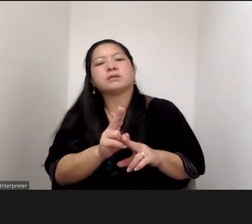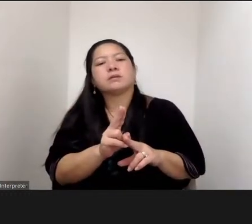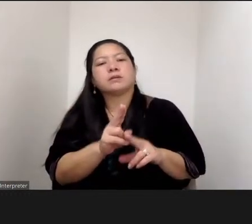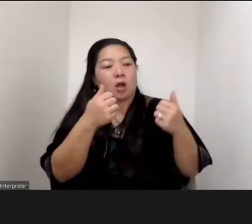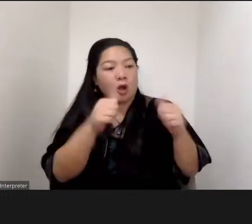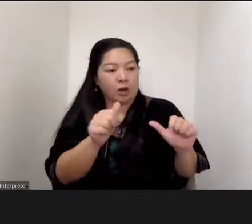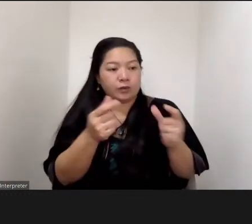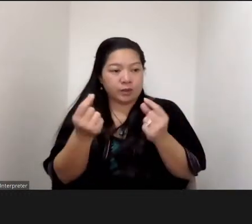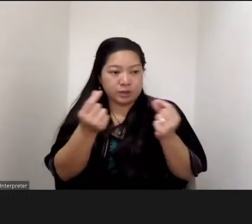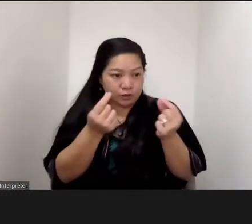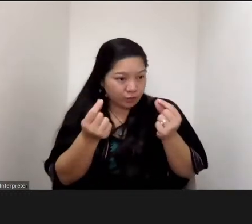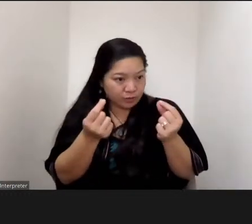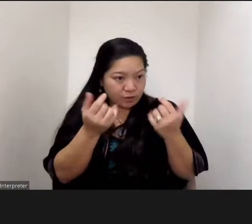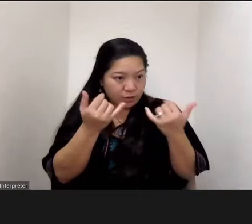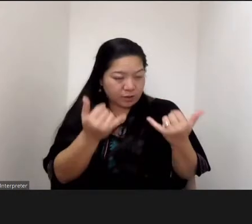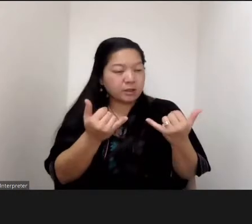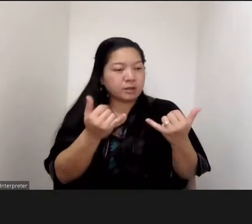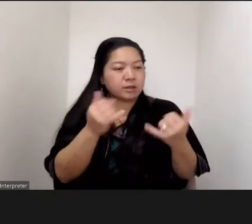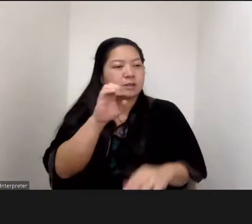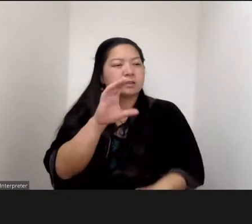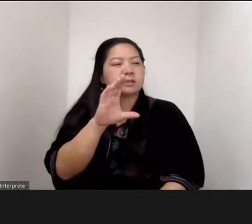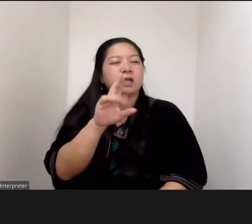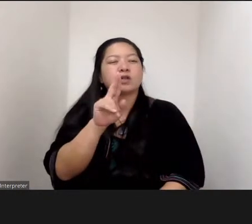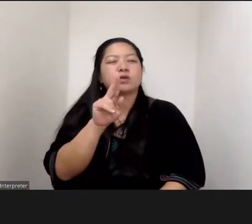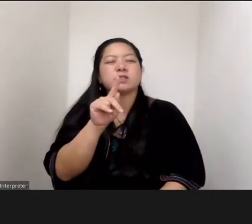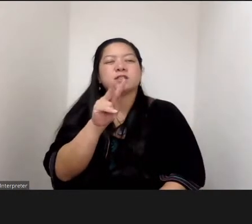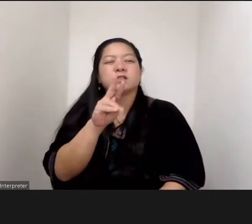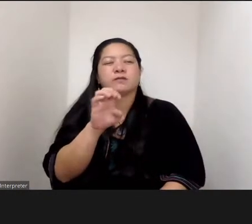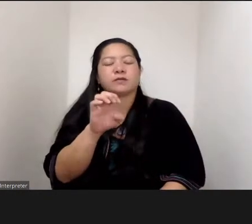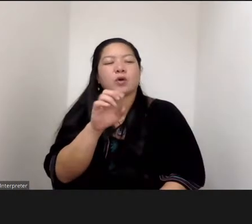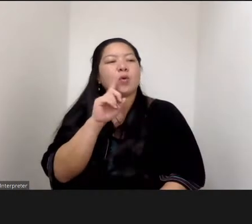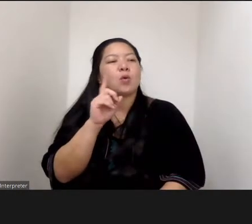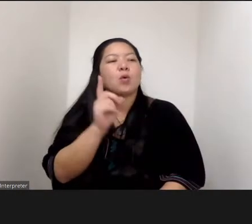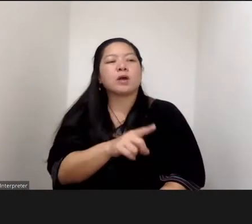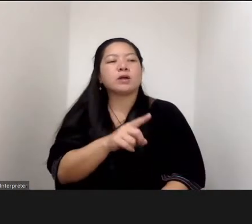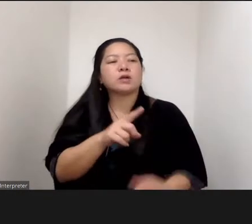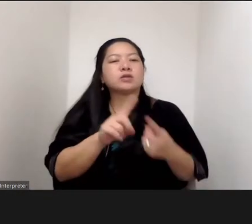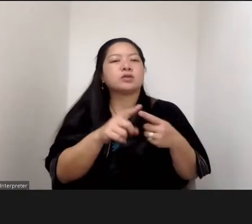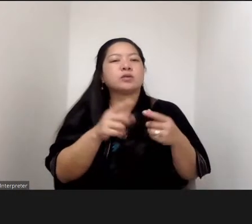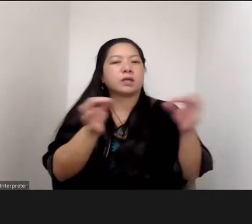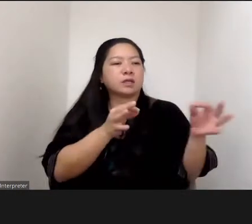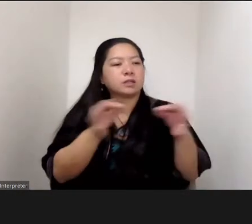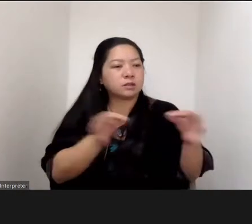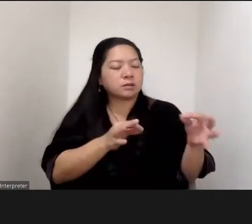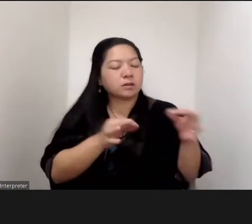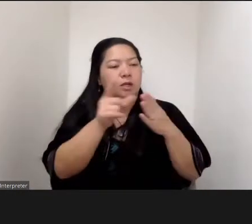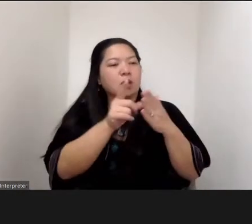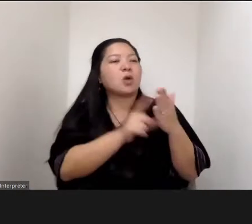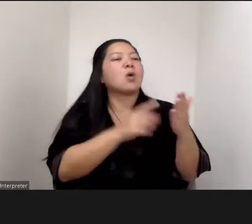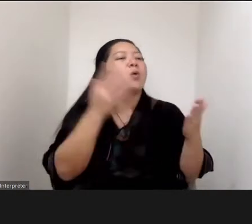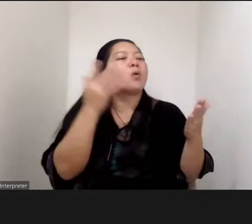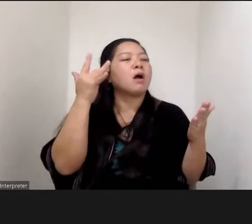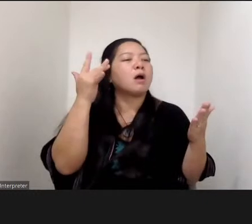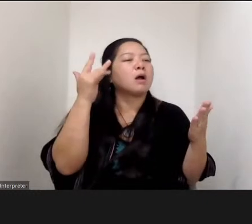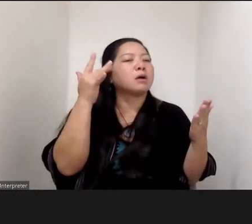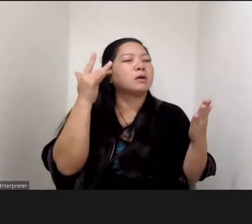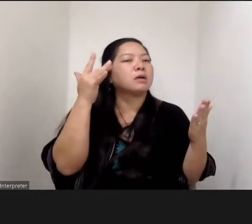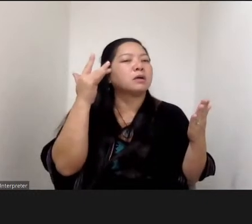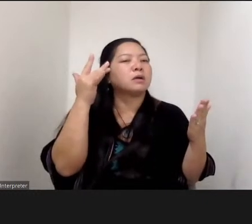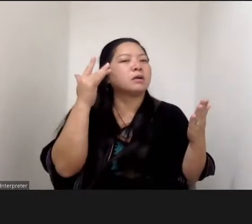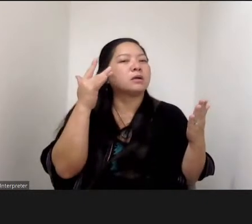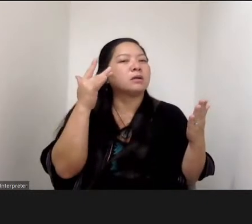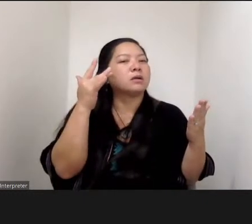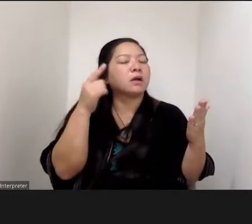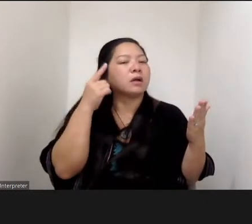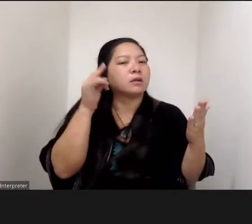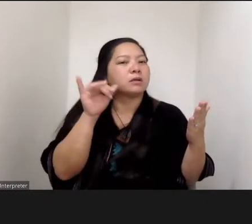to do, this executive order to explain why I think we